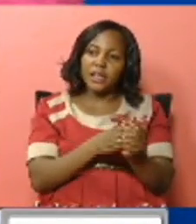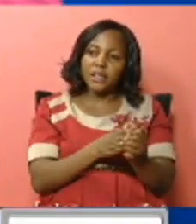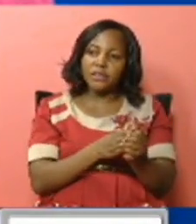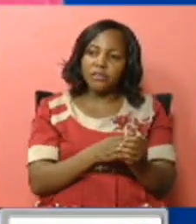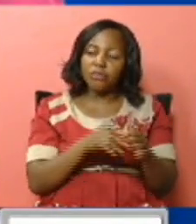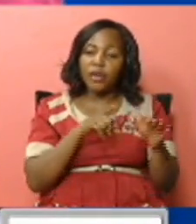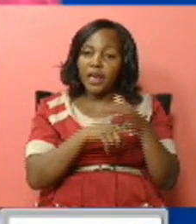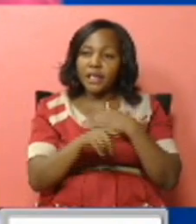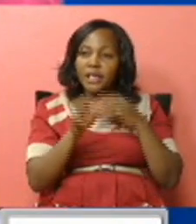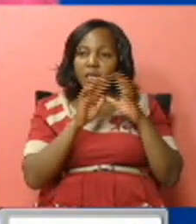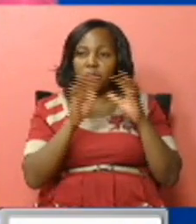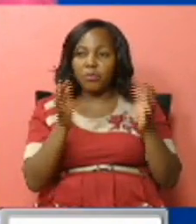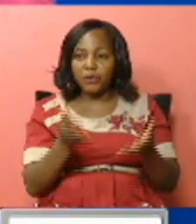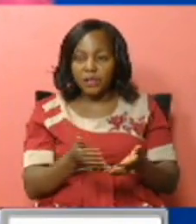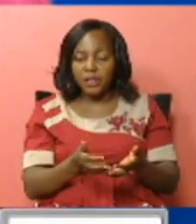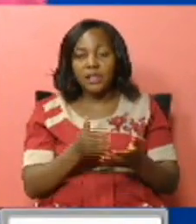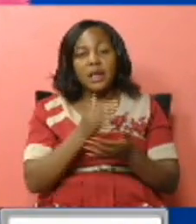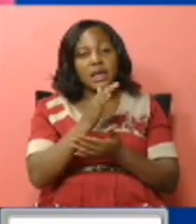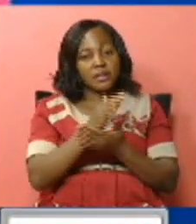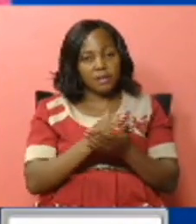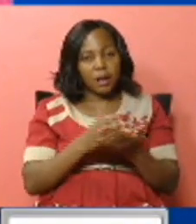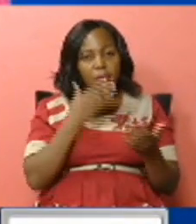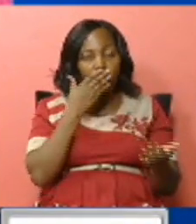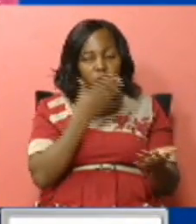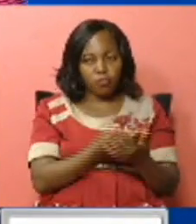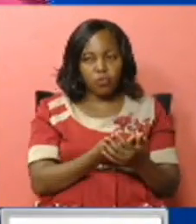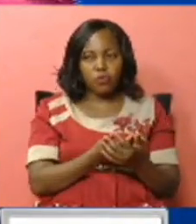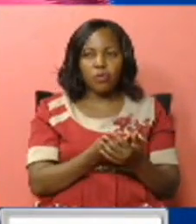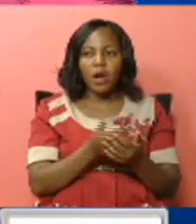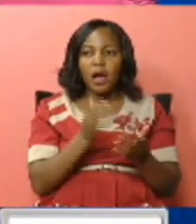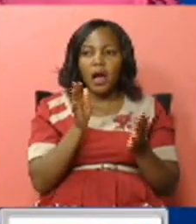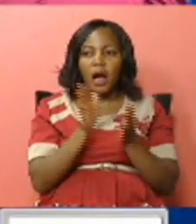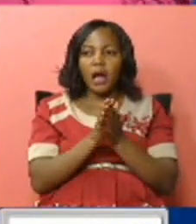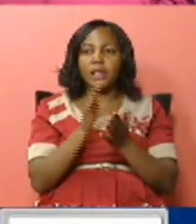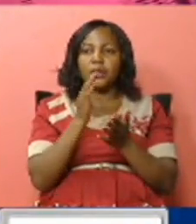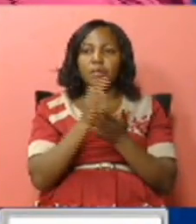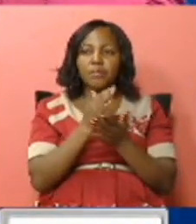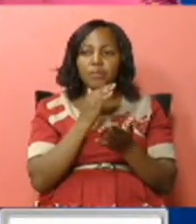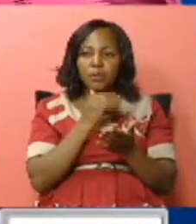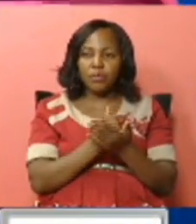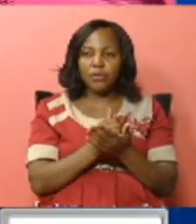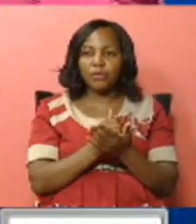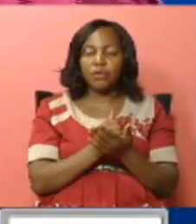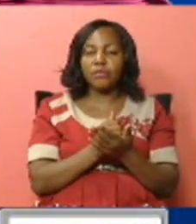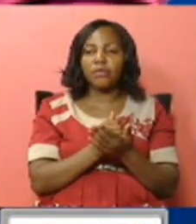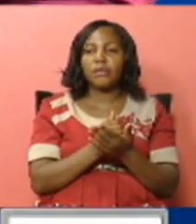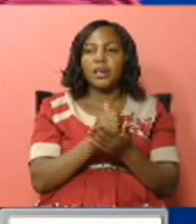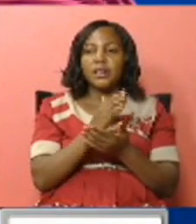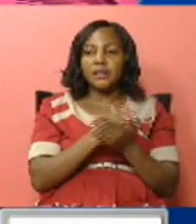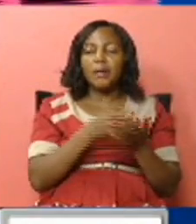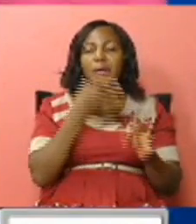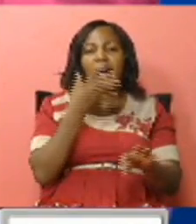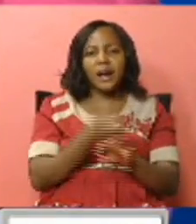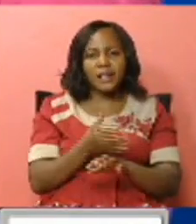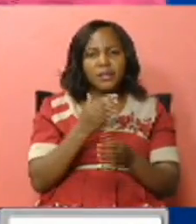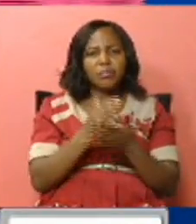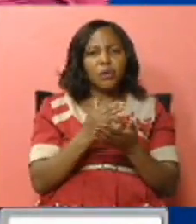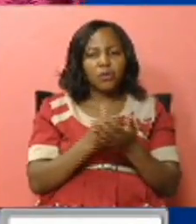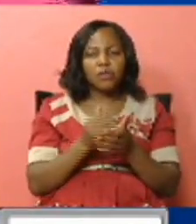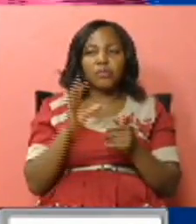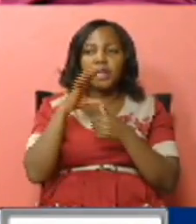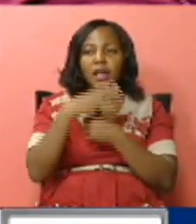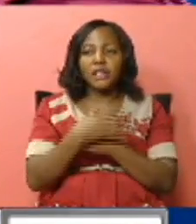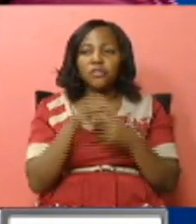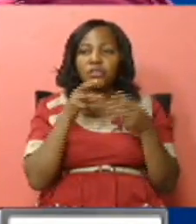communities. And you find that some of them have been responsive. And it's because of the deep-rooted and progressive cultural norms and